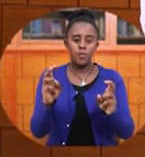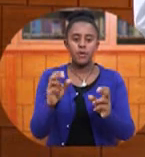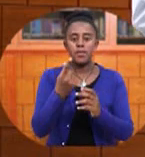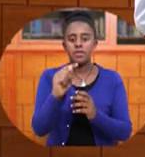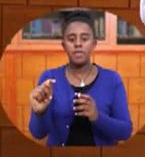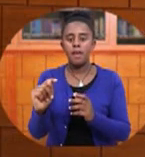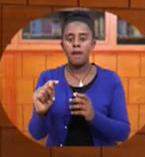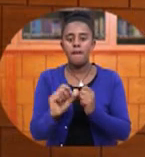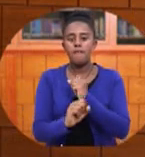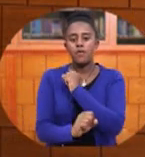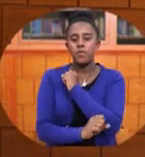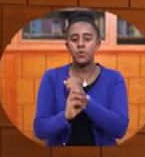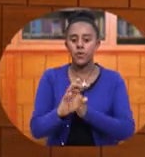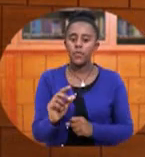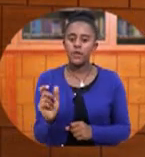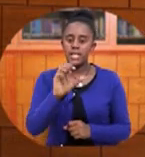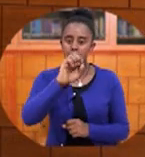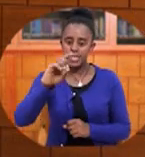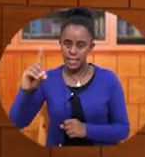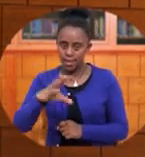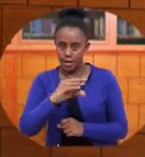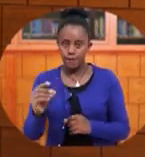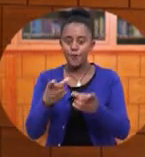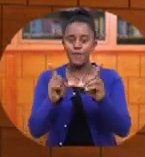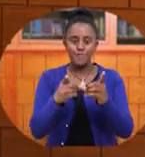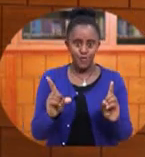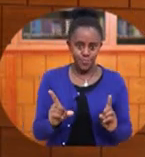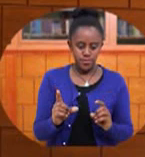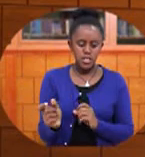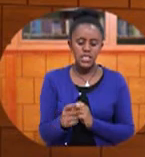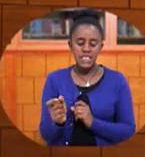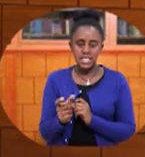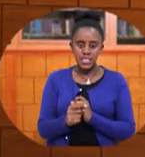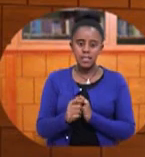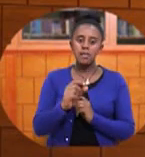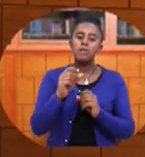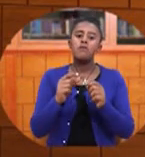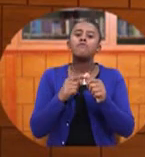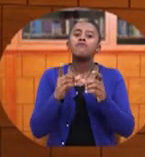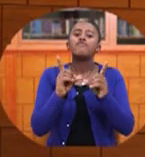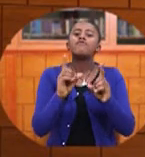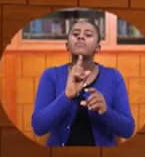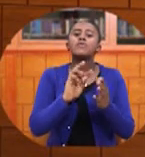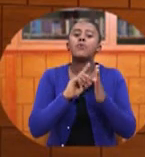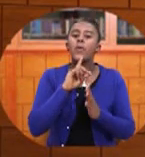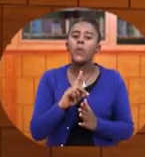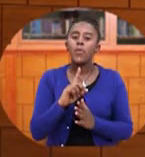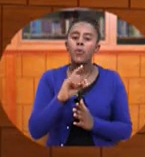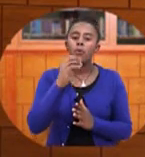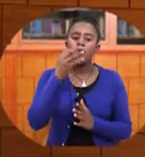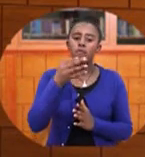we start new topic which is talking about the formation of seed and fruits.